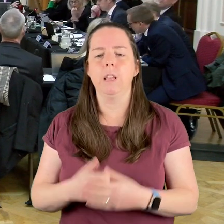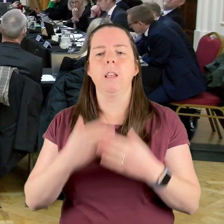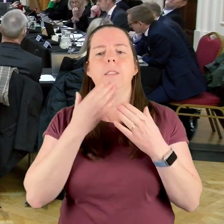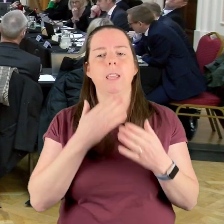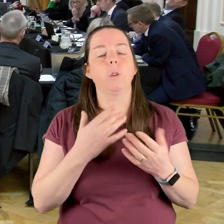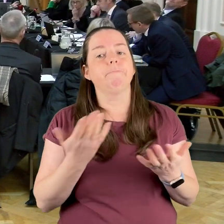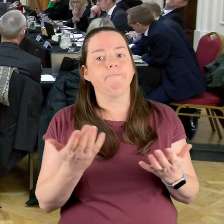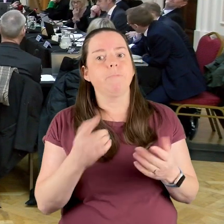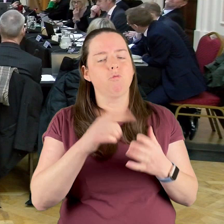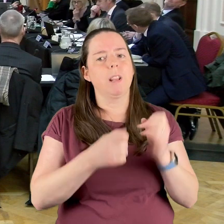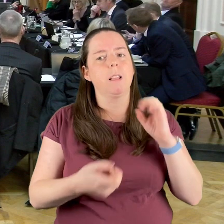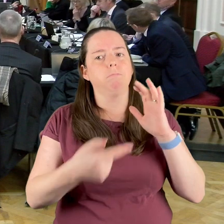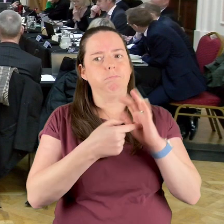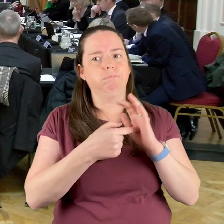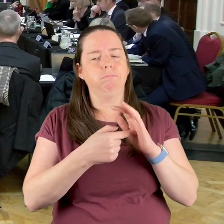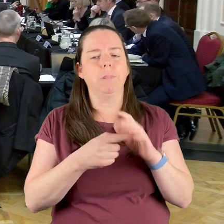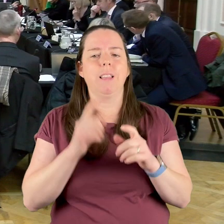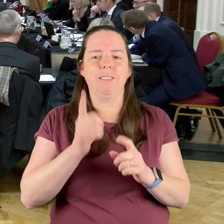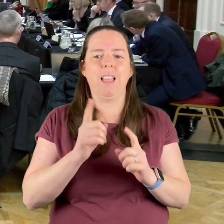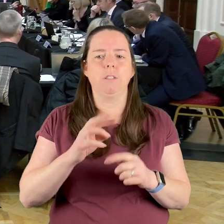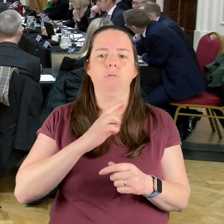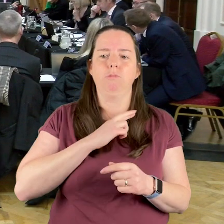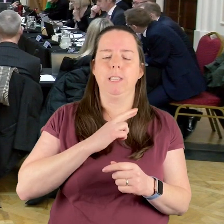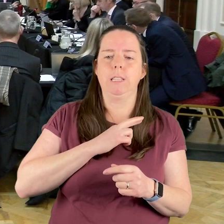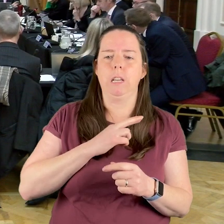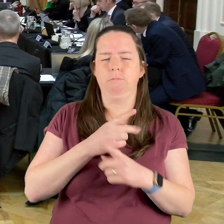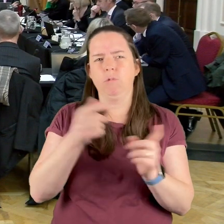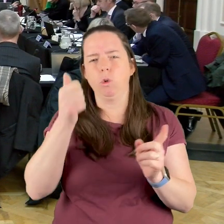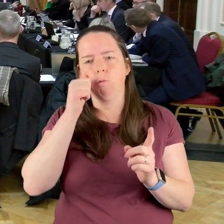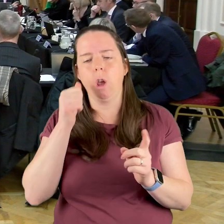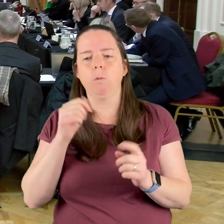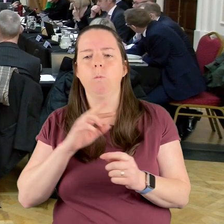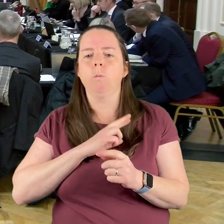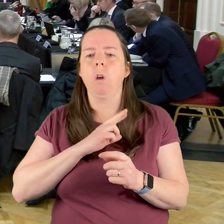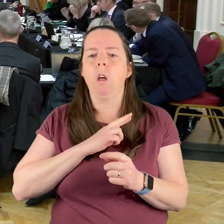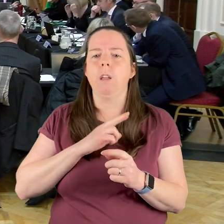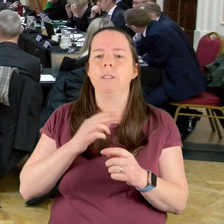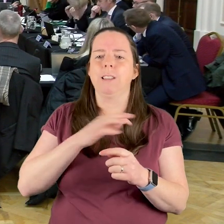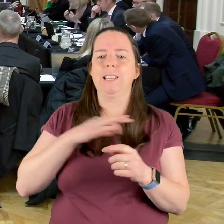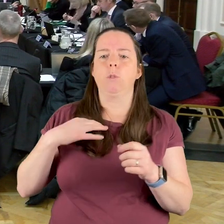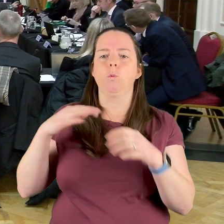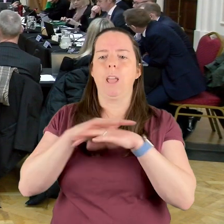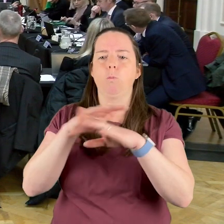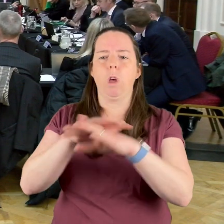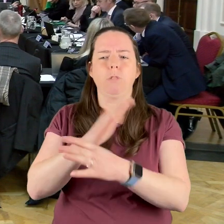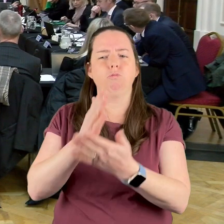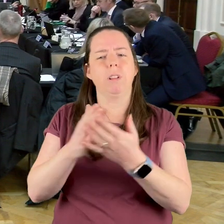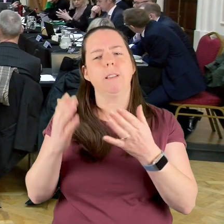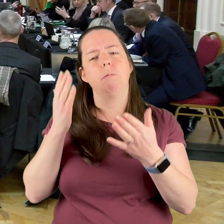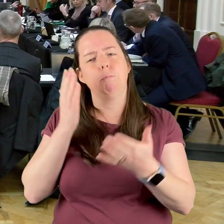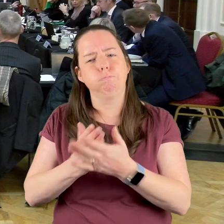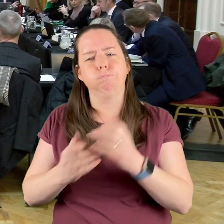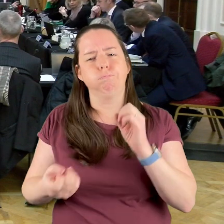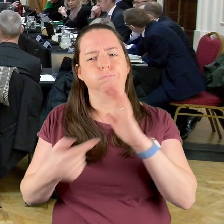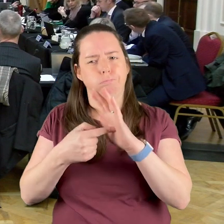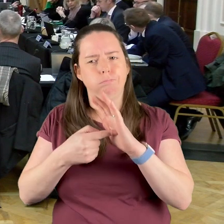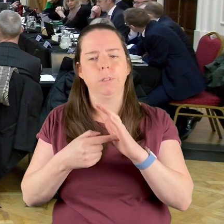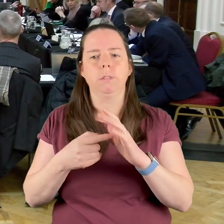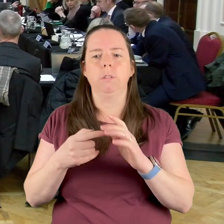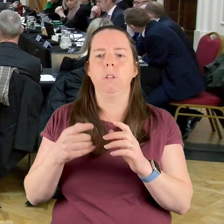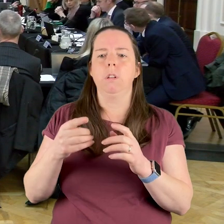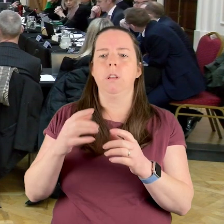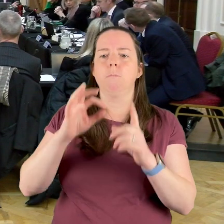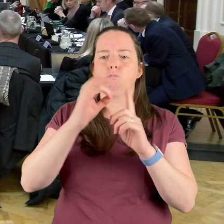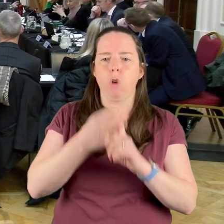settings? So thank you. Look, that's really important for us, and it's the reason, as you know, why the clinical networks